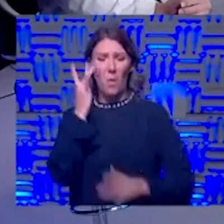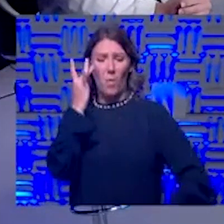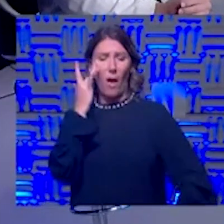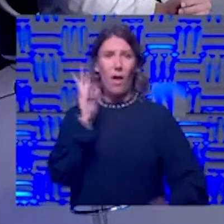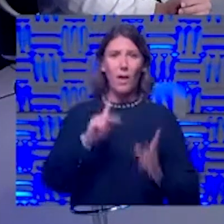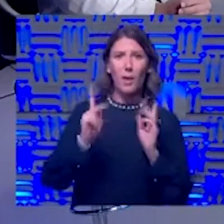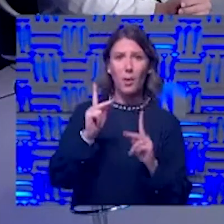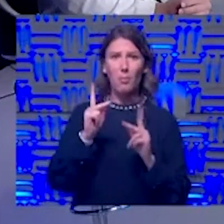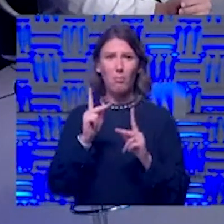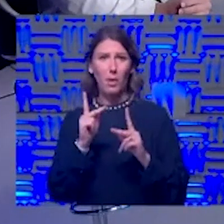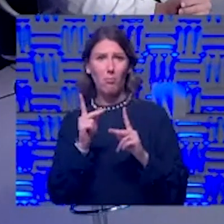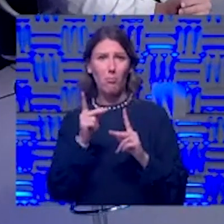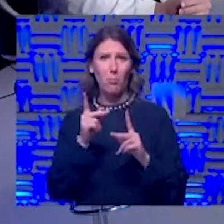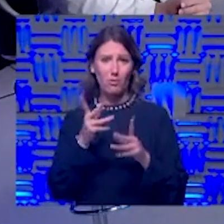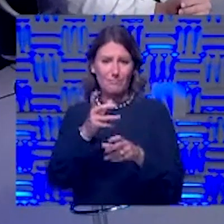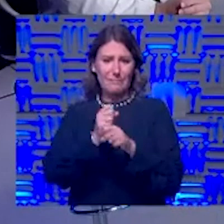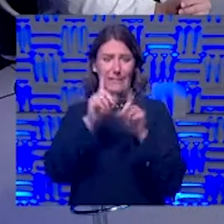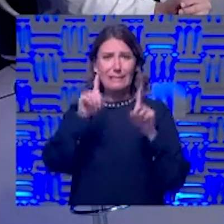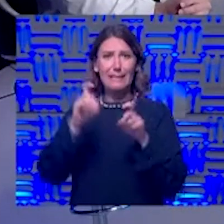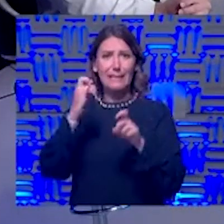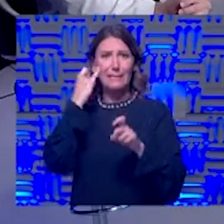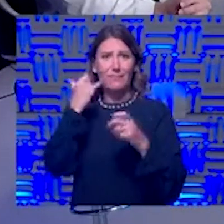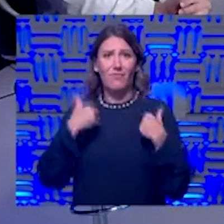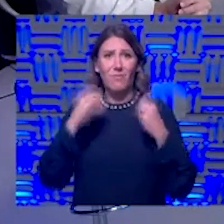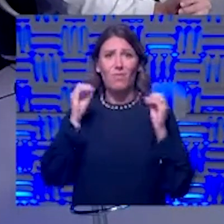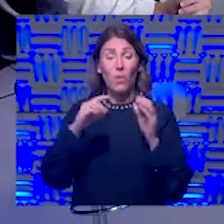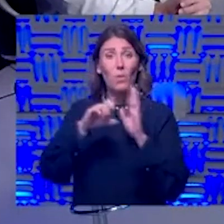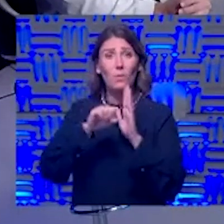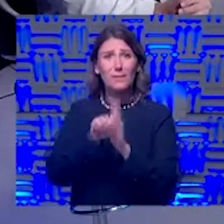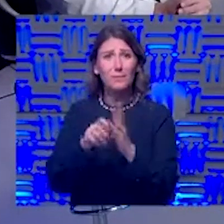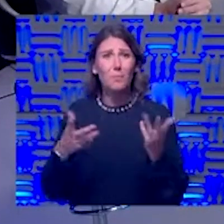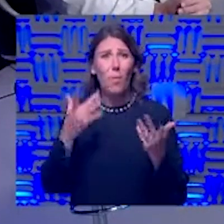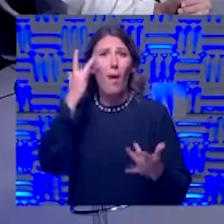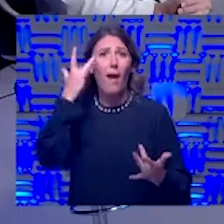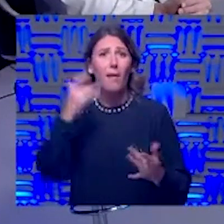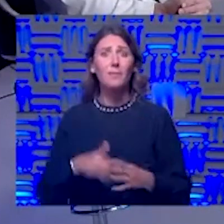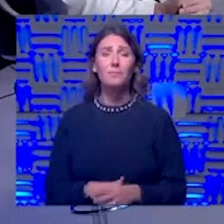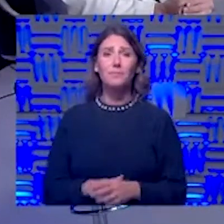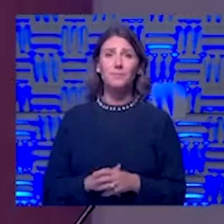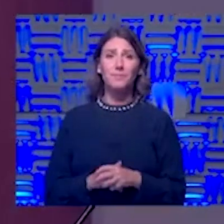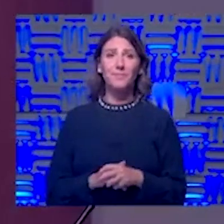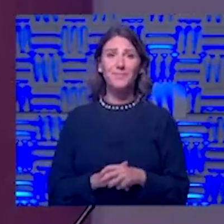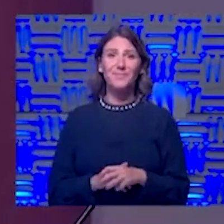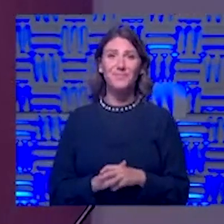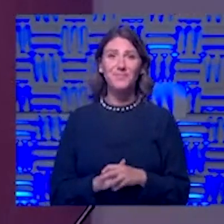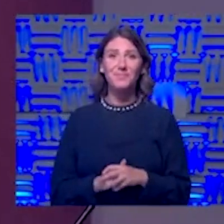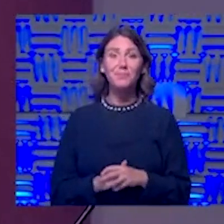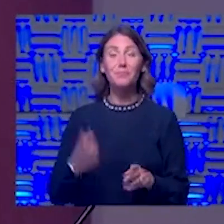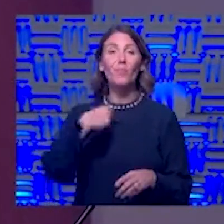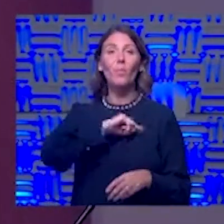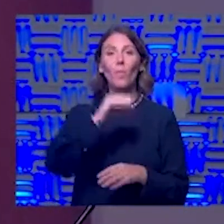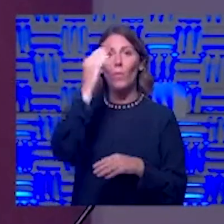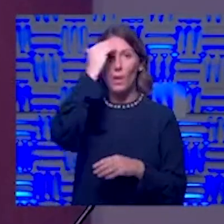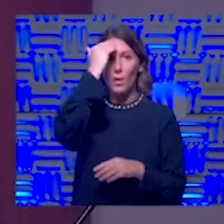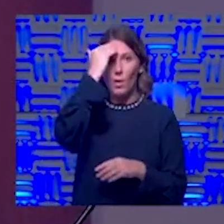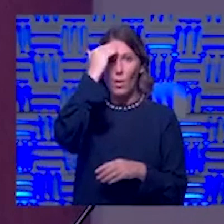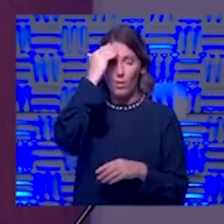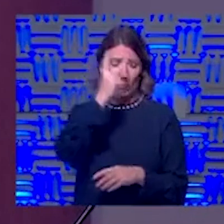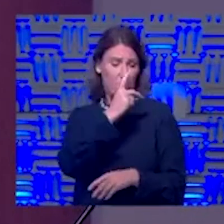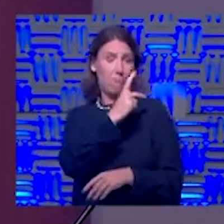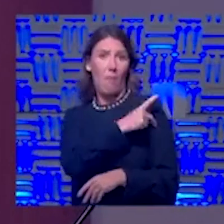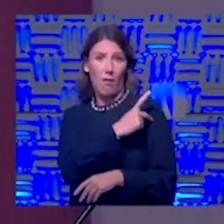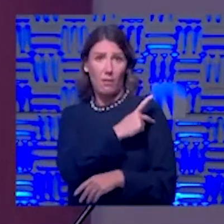are not showing any symptoms? Yeah. That's a good one. Yeah. So we know that there are